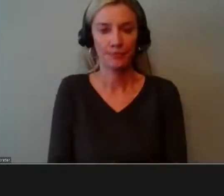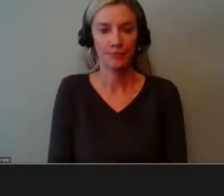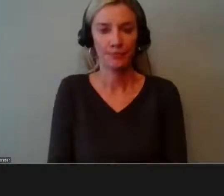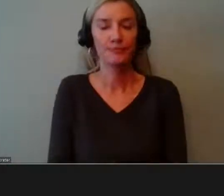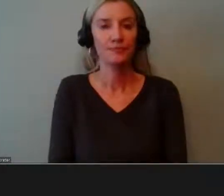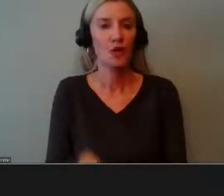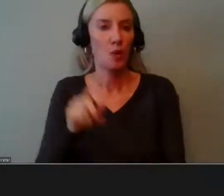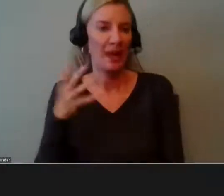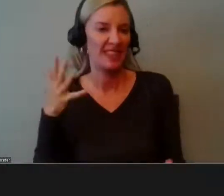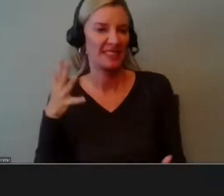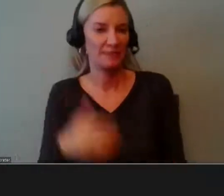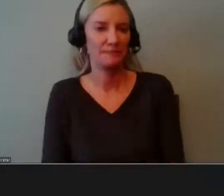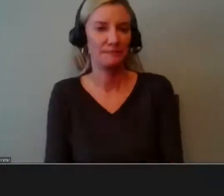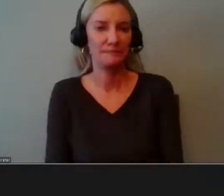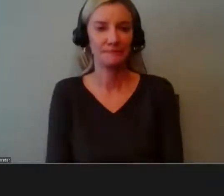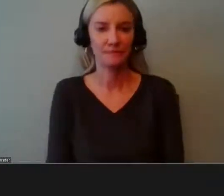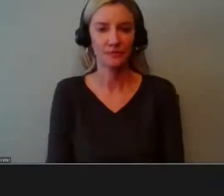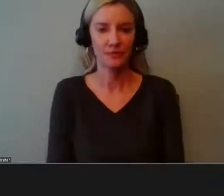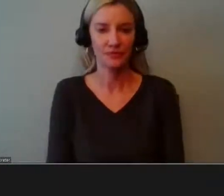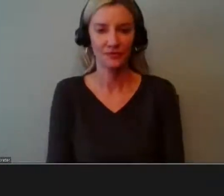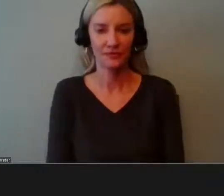Okay, that's it for me. Thank you.